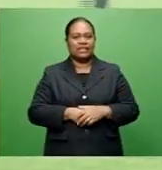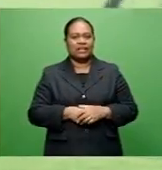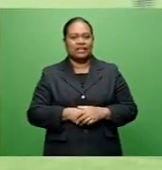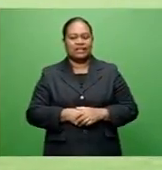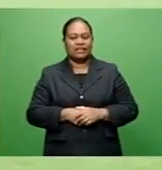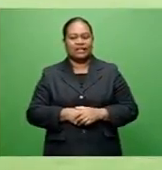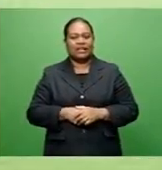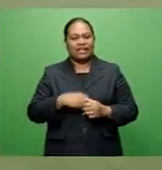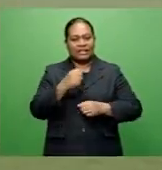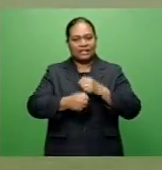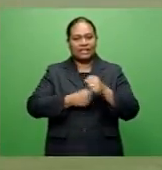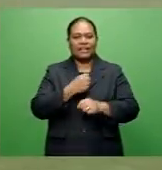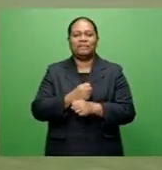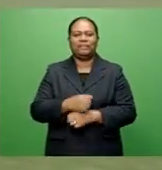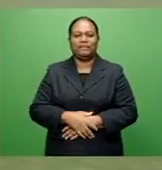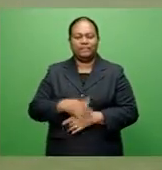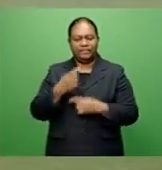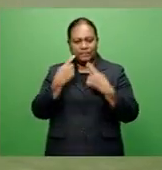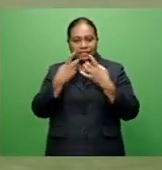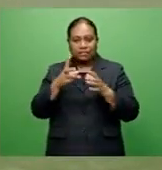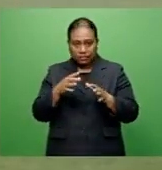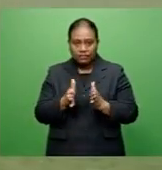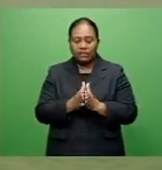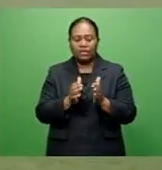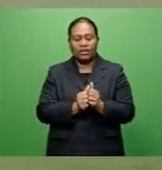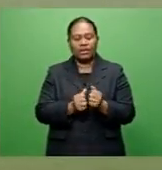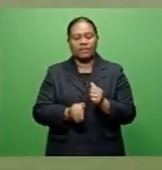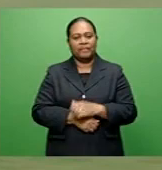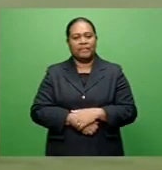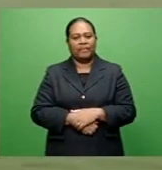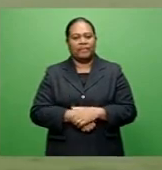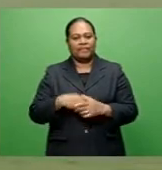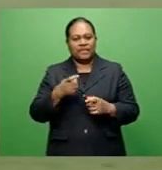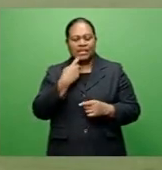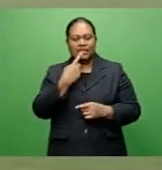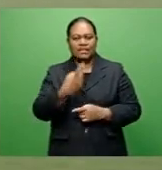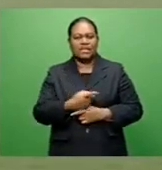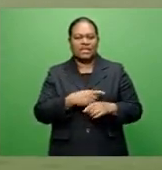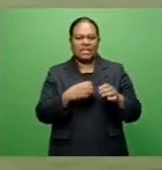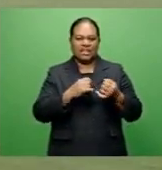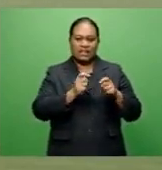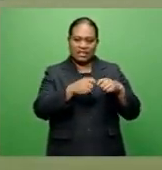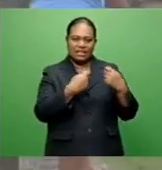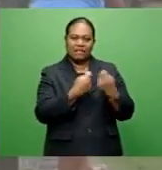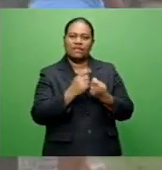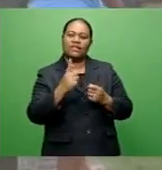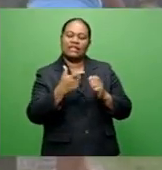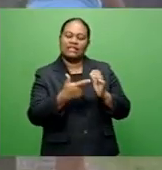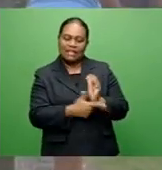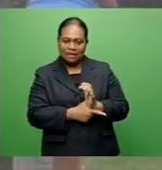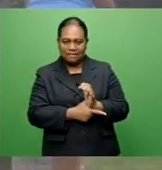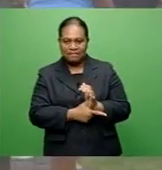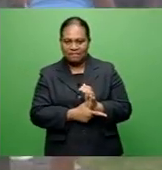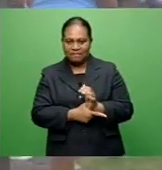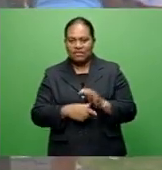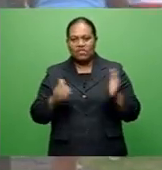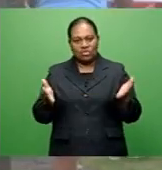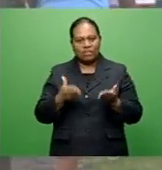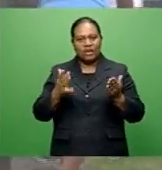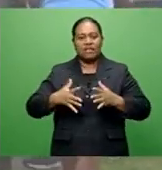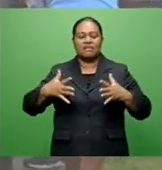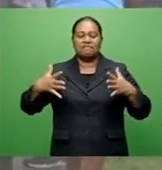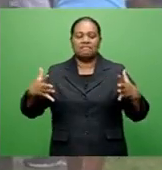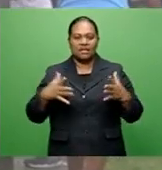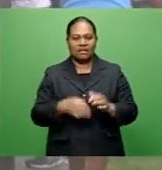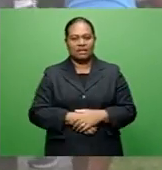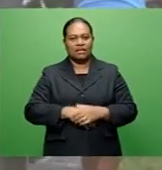and tried to train as hard as we can. But majority of the players in the Seahawks side are first-timers and are still getting a feel of